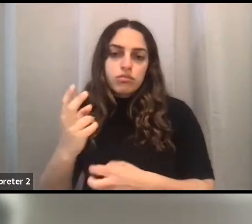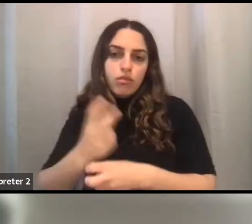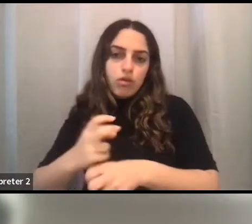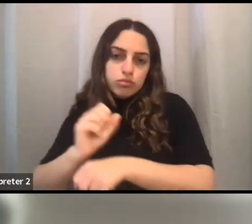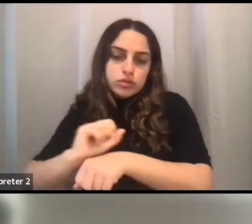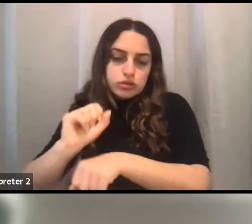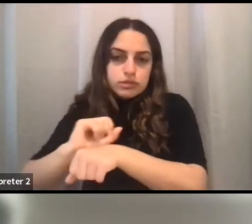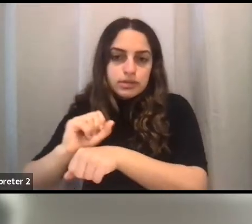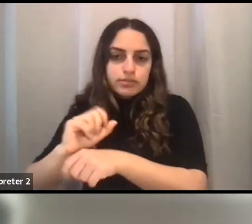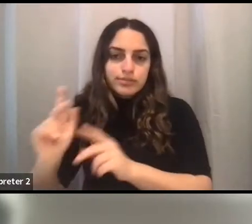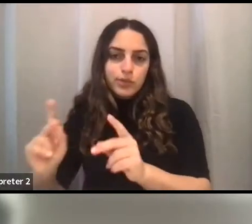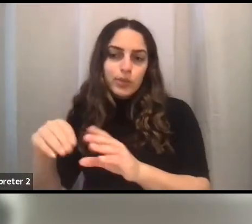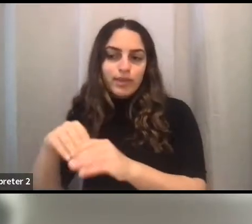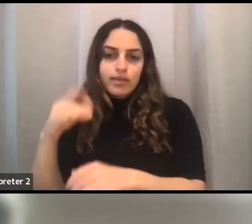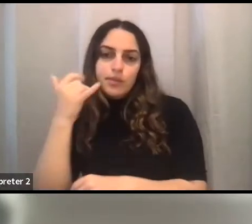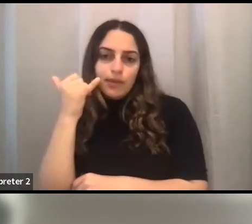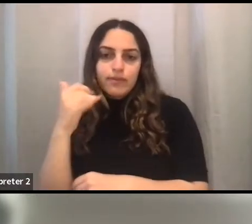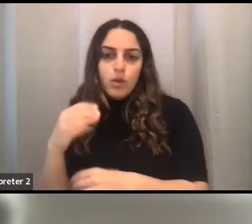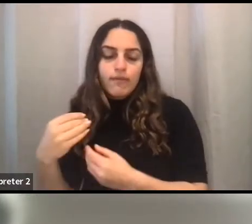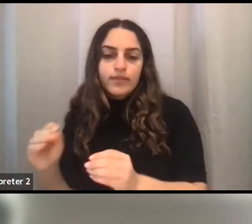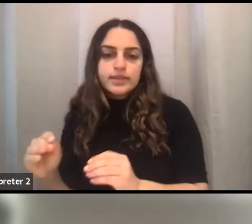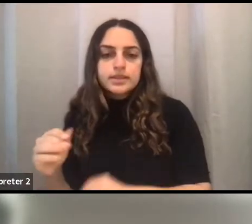in the buffalo local office i um